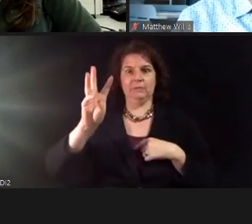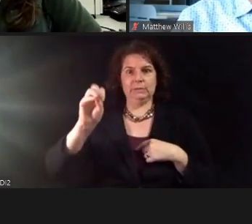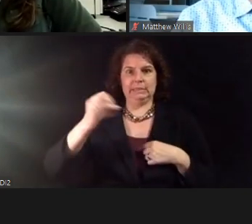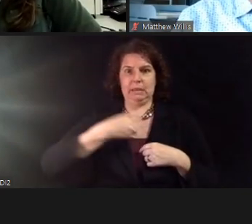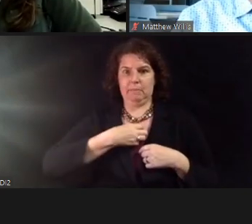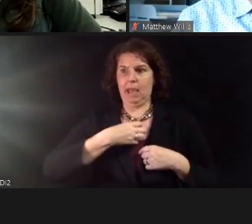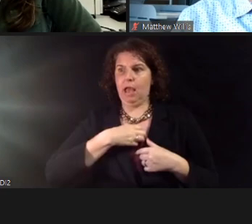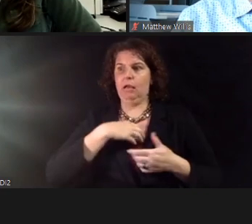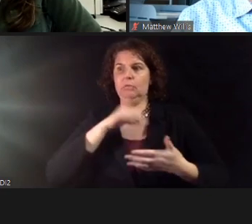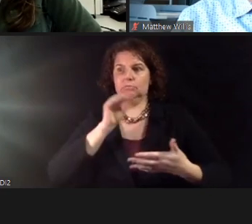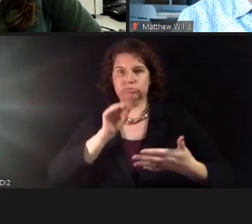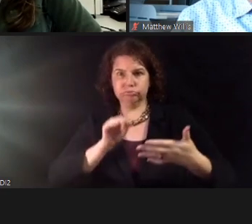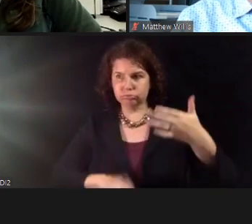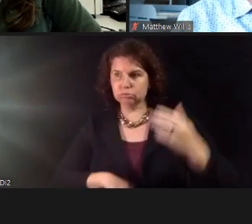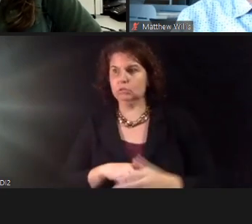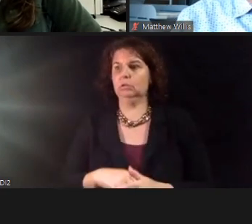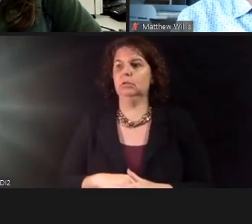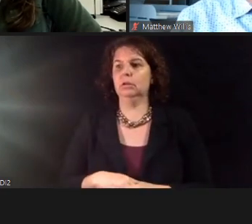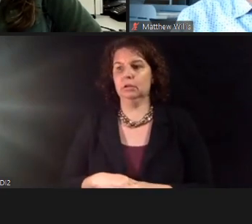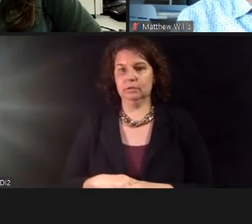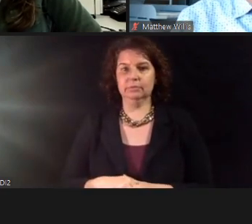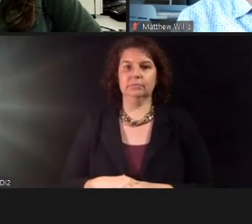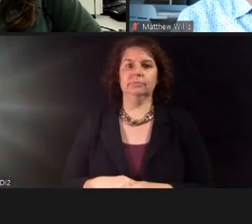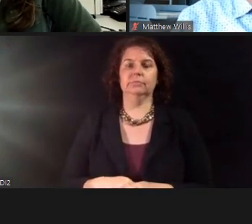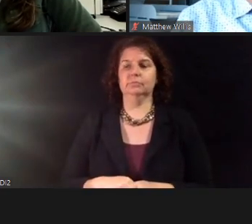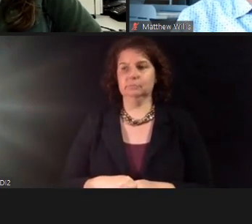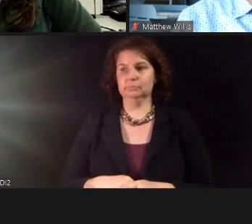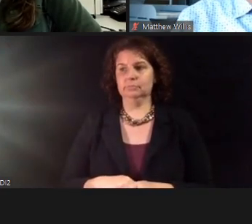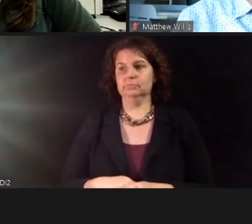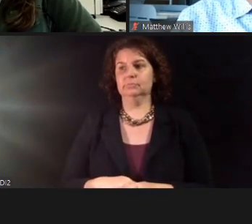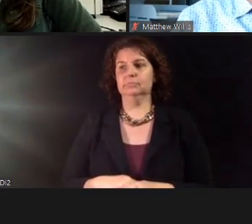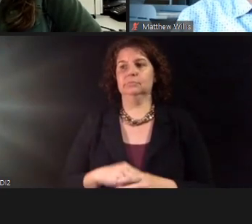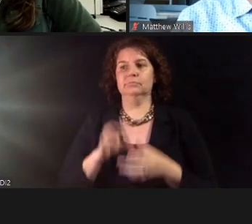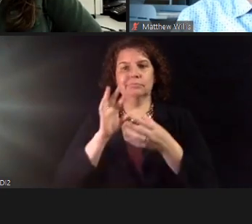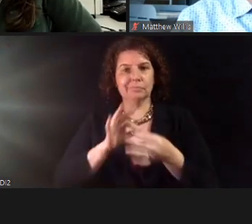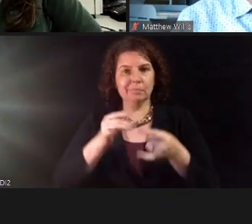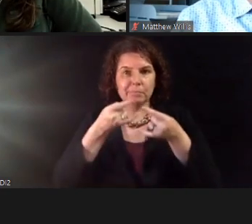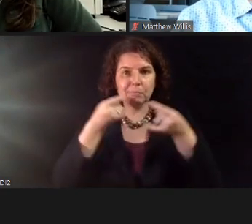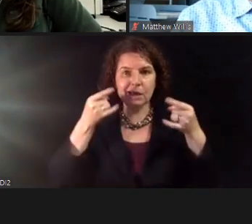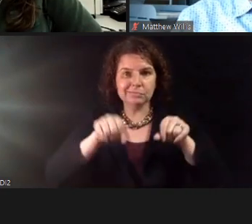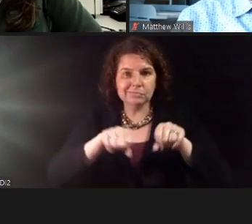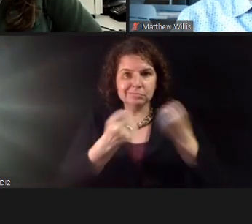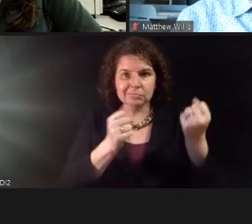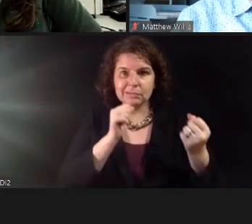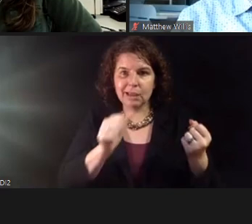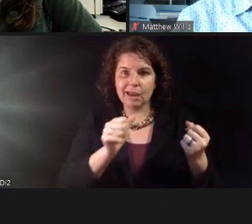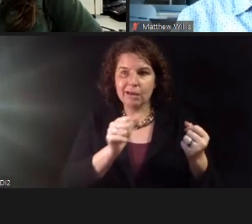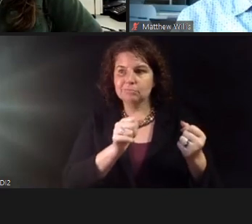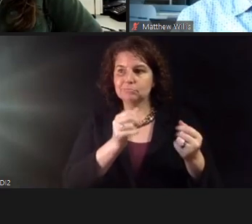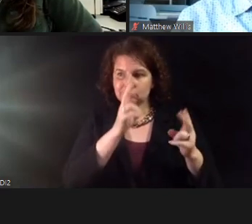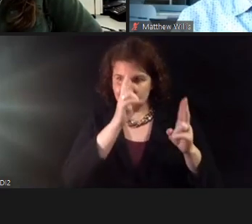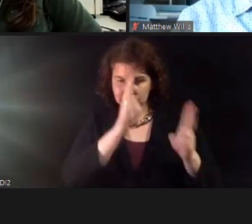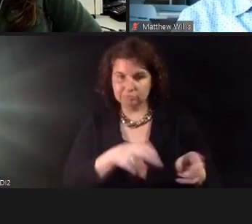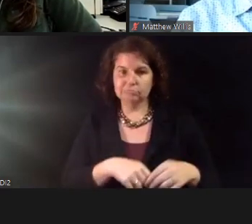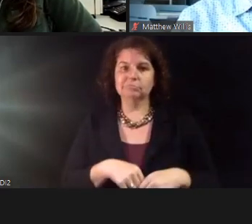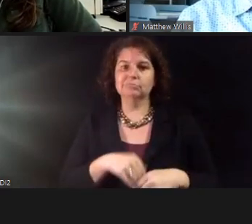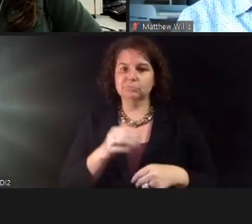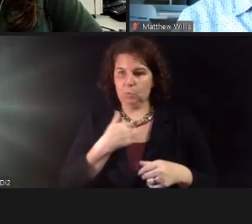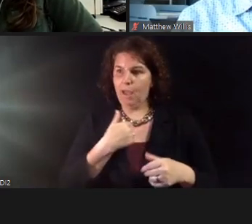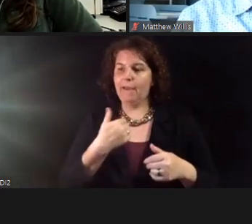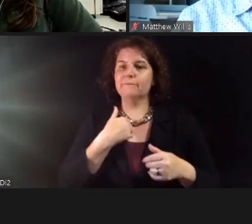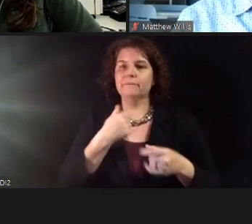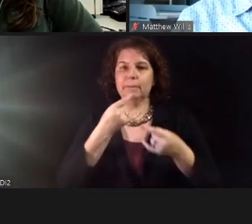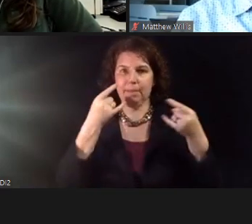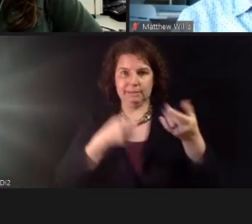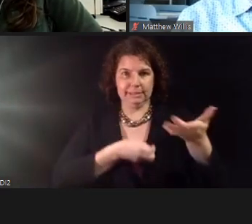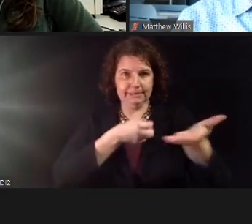twofold. So on the one hand, we have mask enforcement, and that would be mask enforcement is really dedicated, is being handled by local